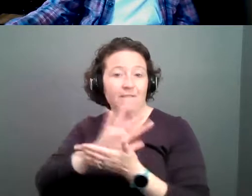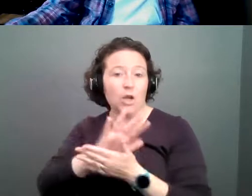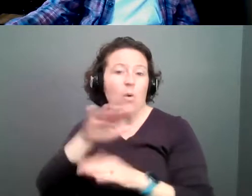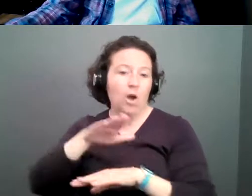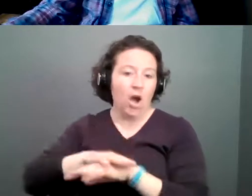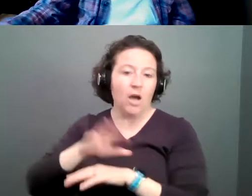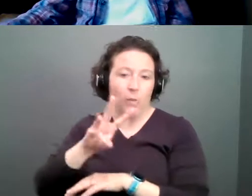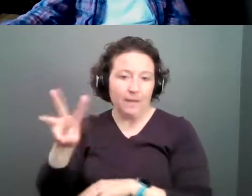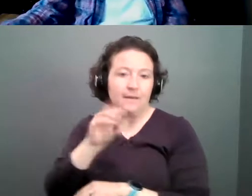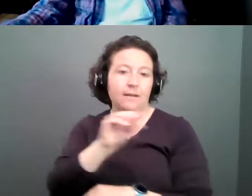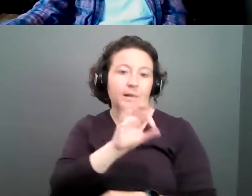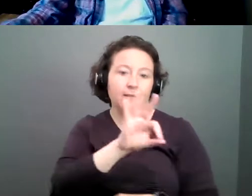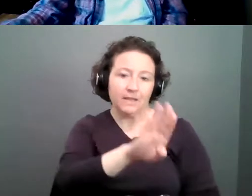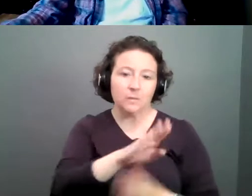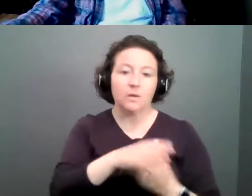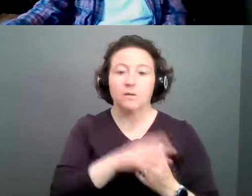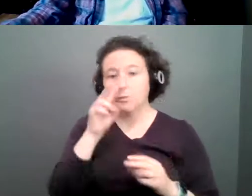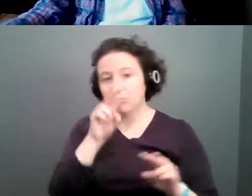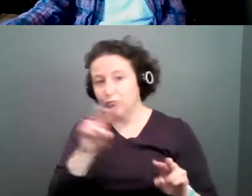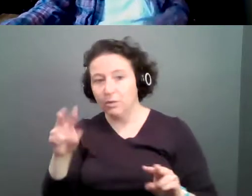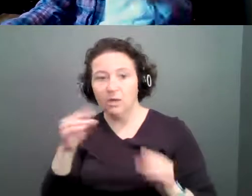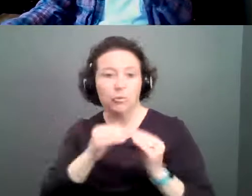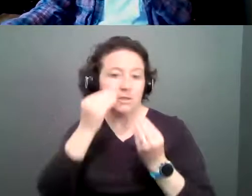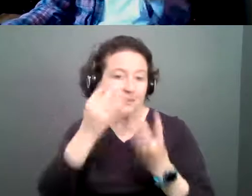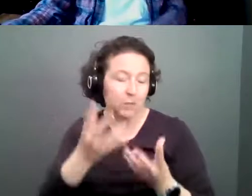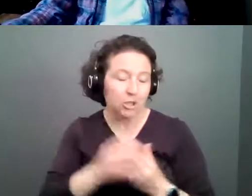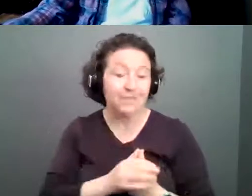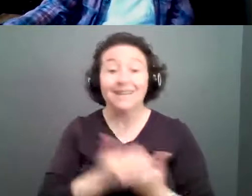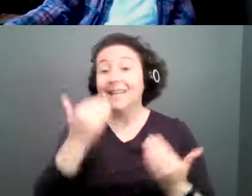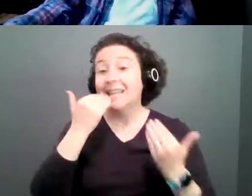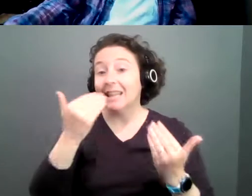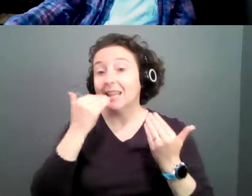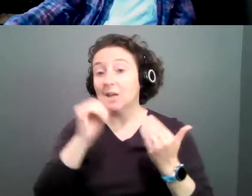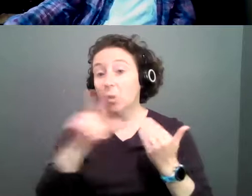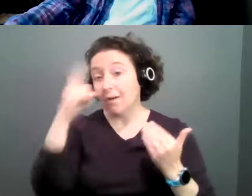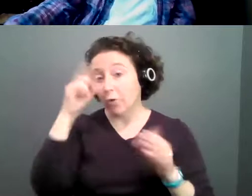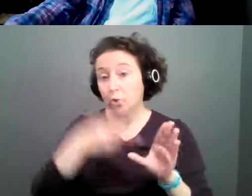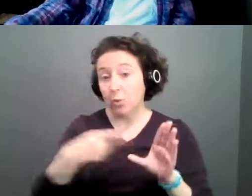media pages. So we invite you to look there for more information. Thank you everyone for joining